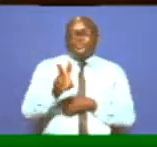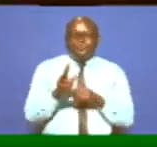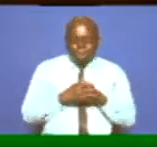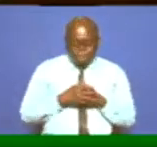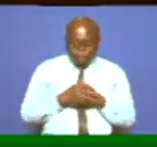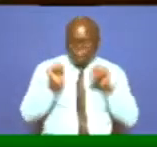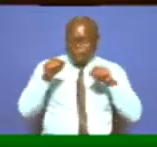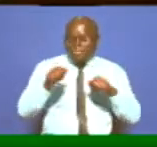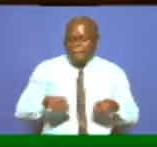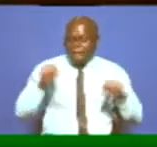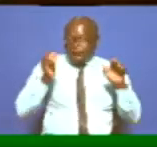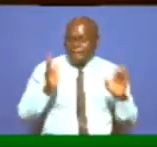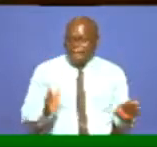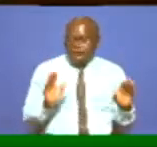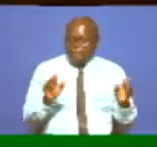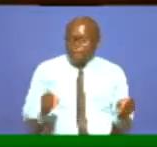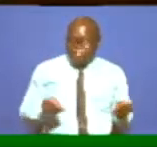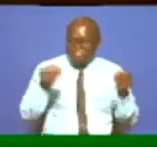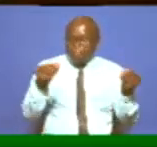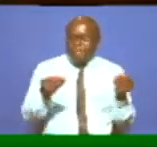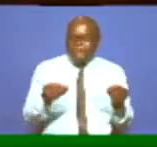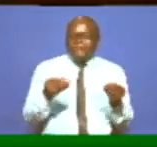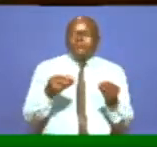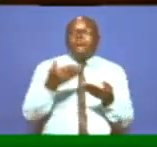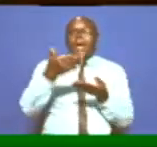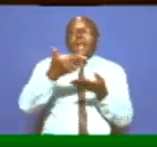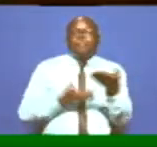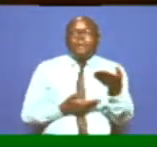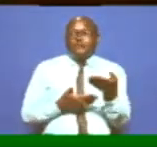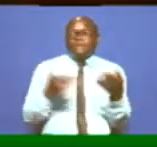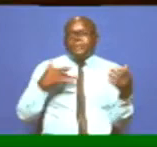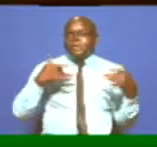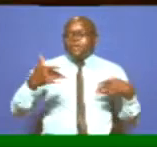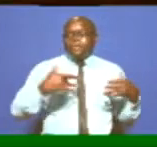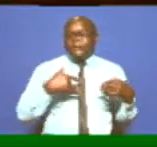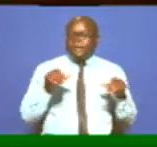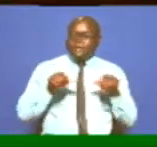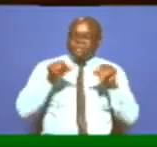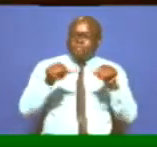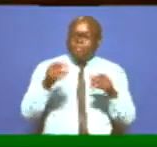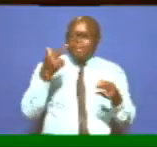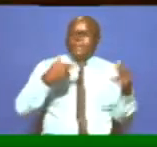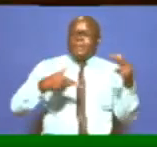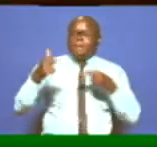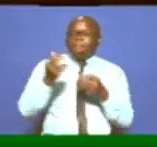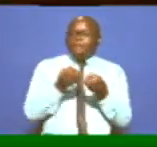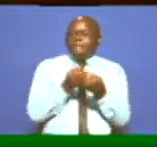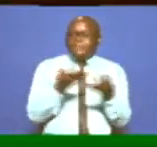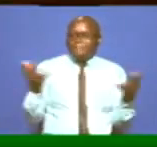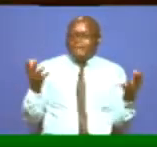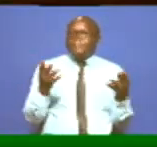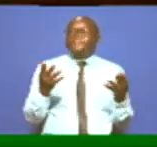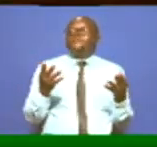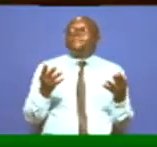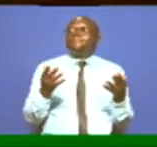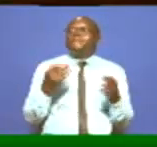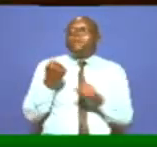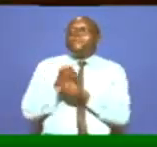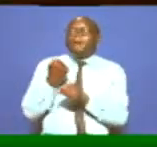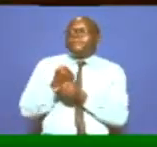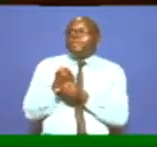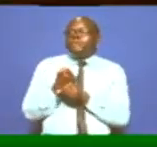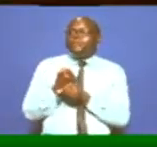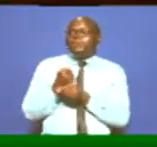the chairperson provide a status report regarding the ongoing review of the supply chain function and